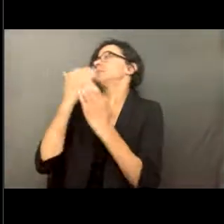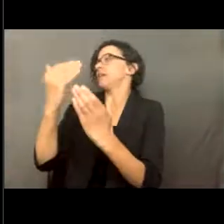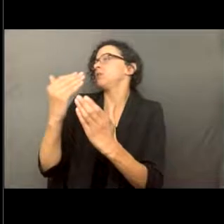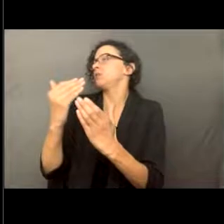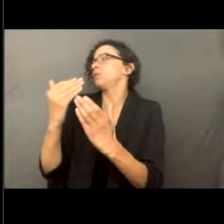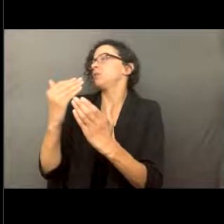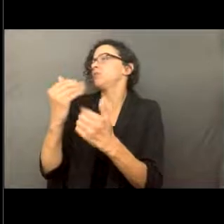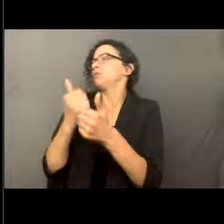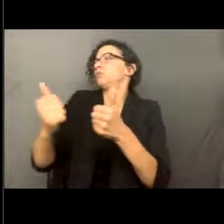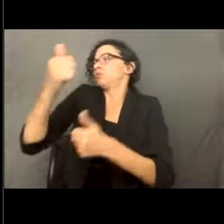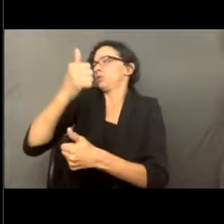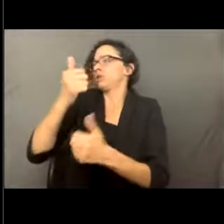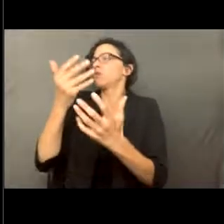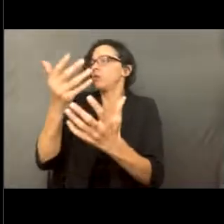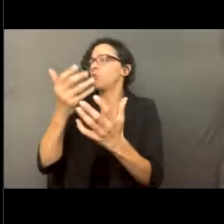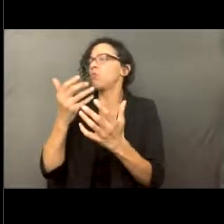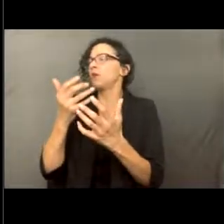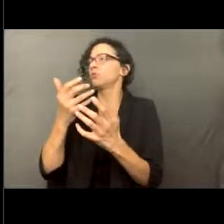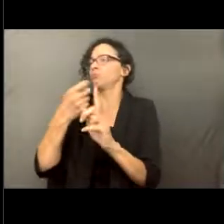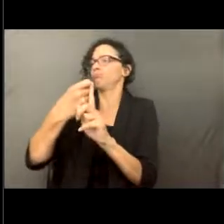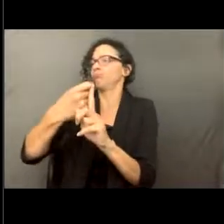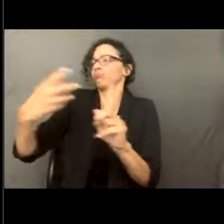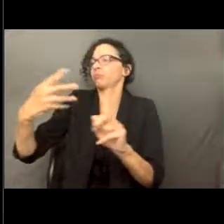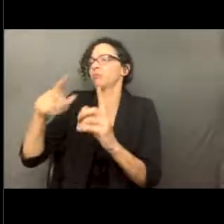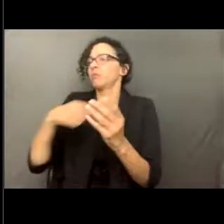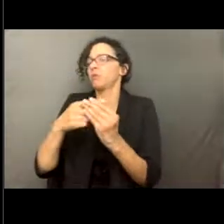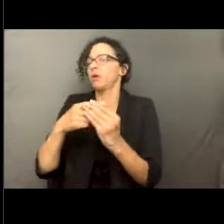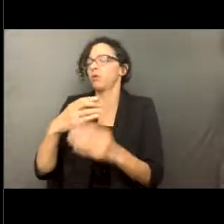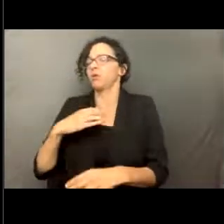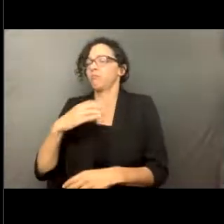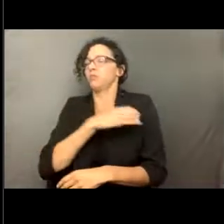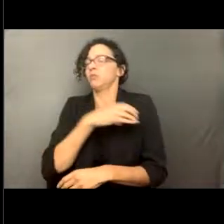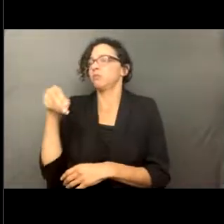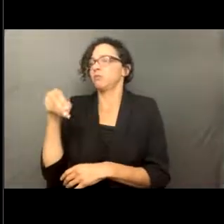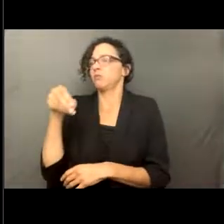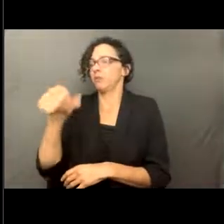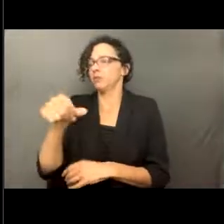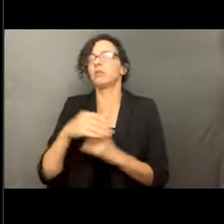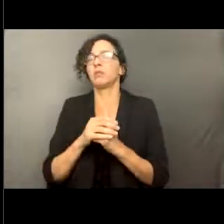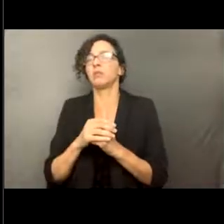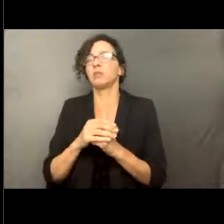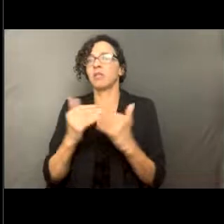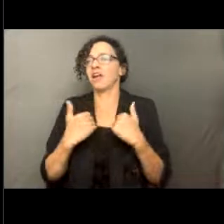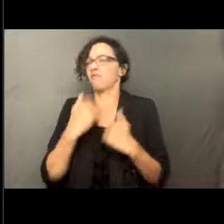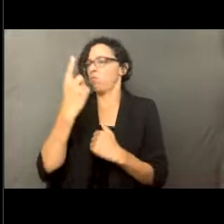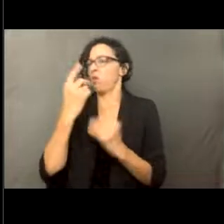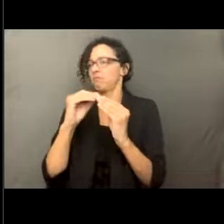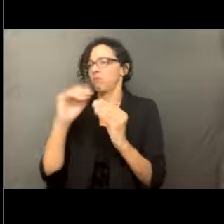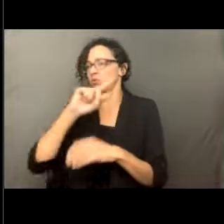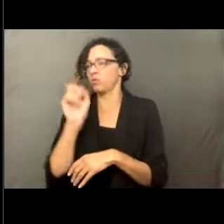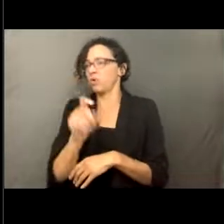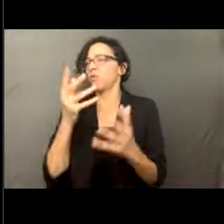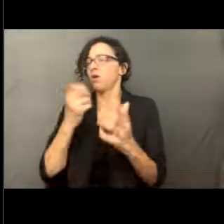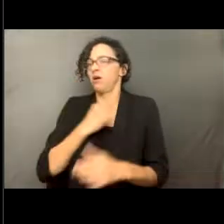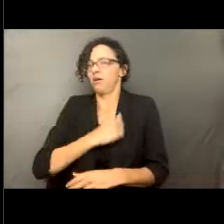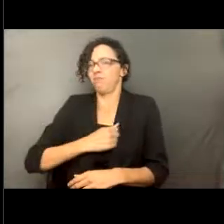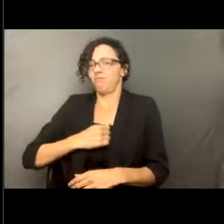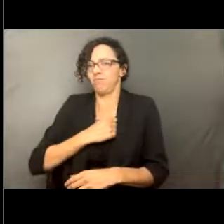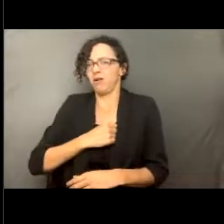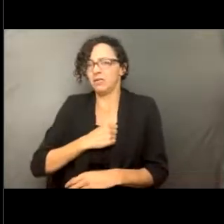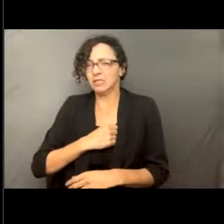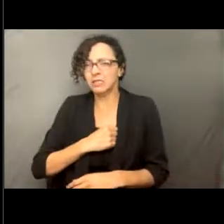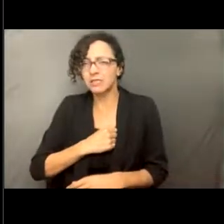Mitch responded to that. I do have one more question, but I do want to apologize to Avital that I didn't see you. I'm a small person,